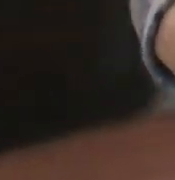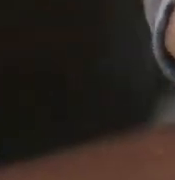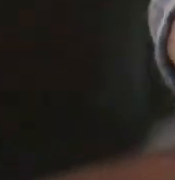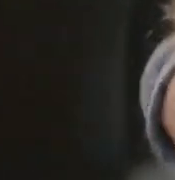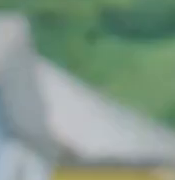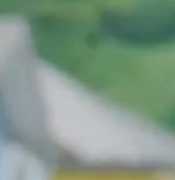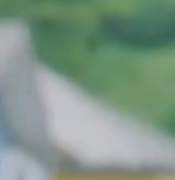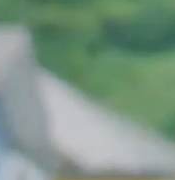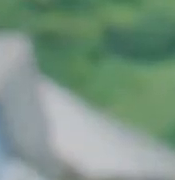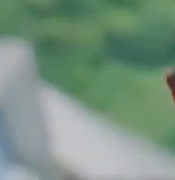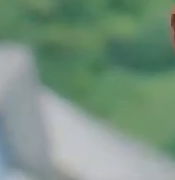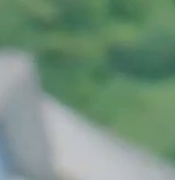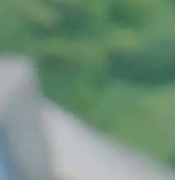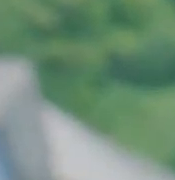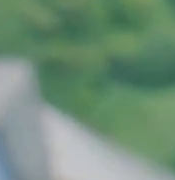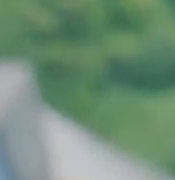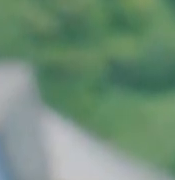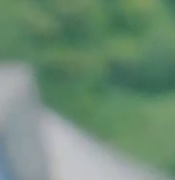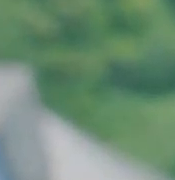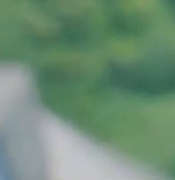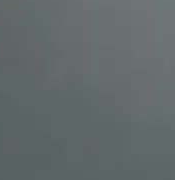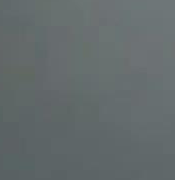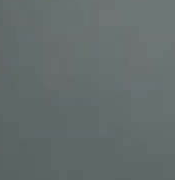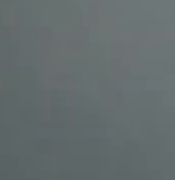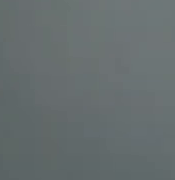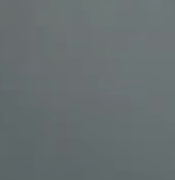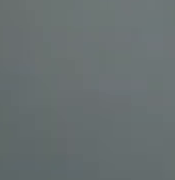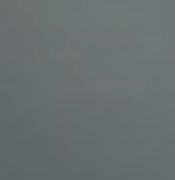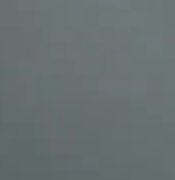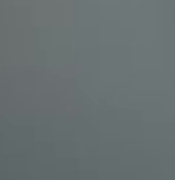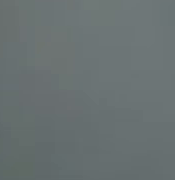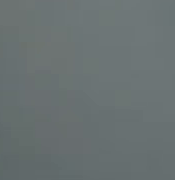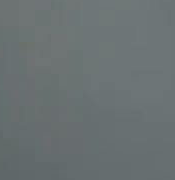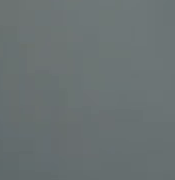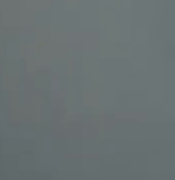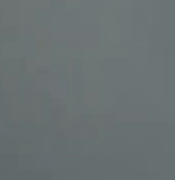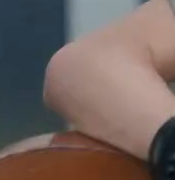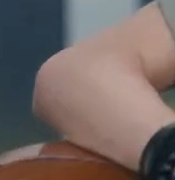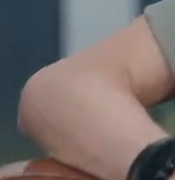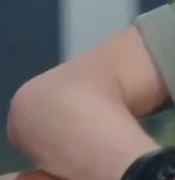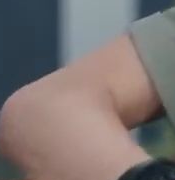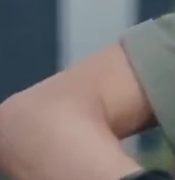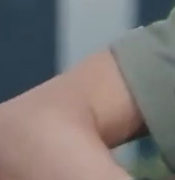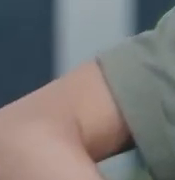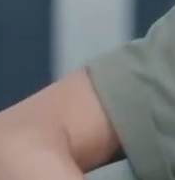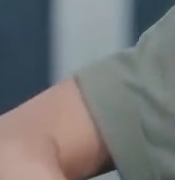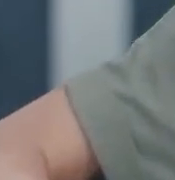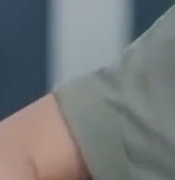This is your show. And everybody's gonna know.